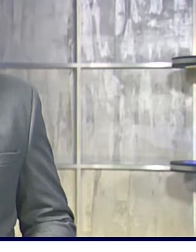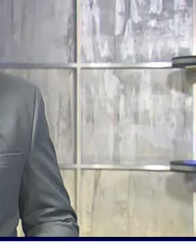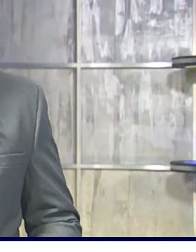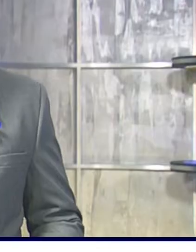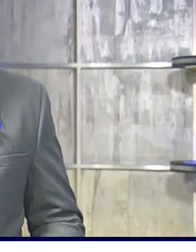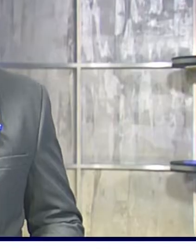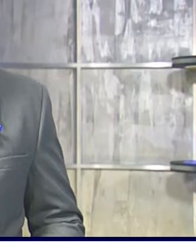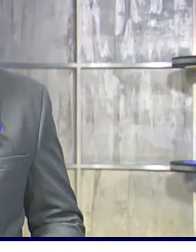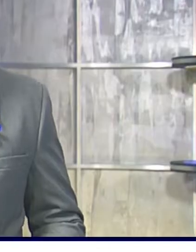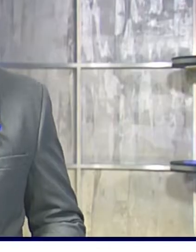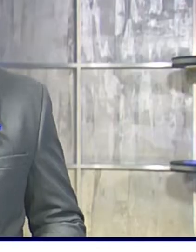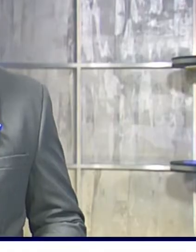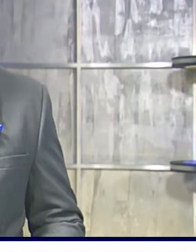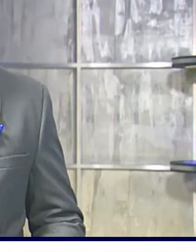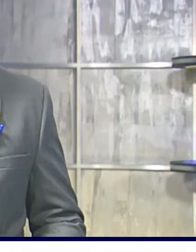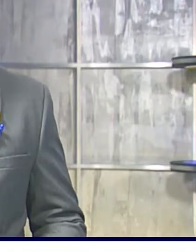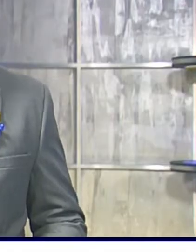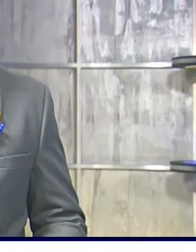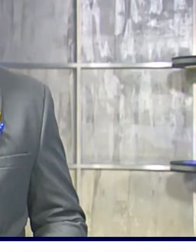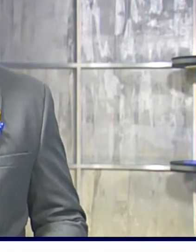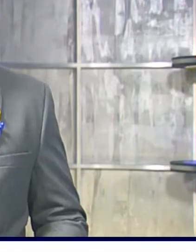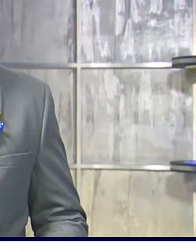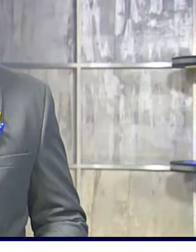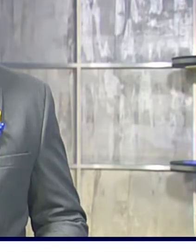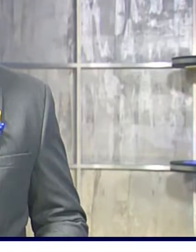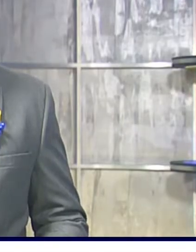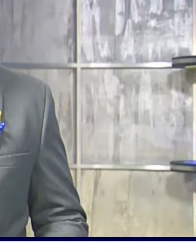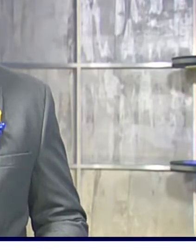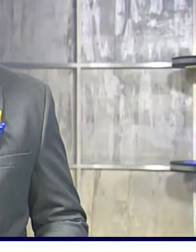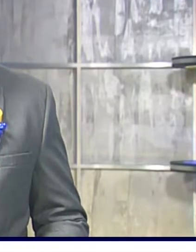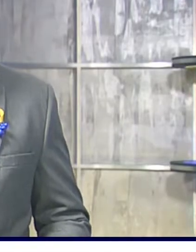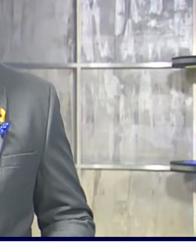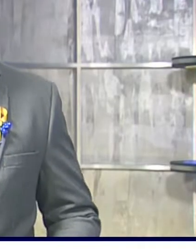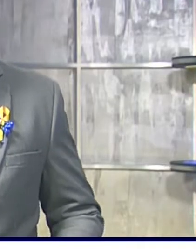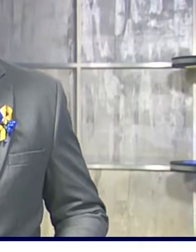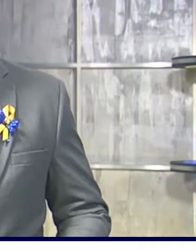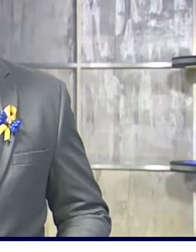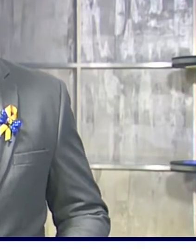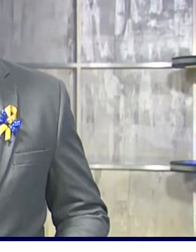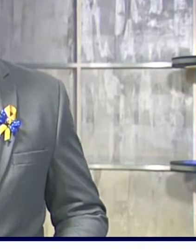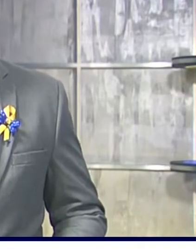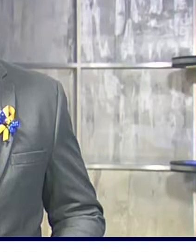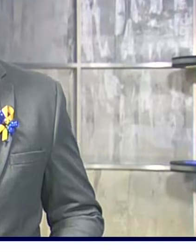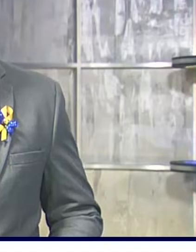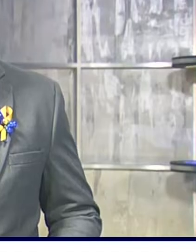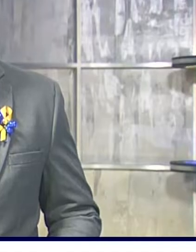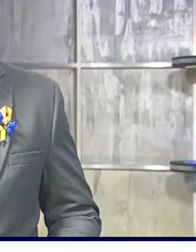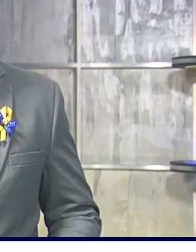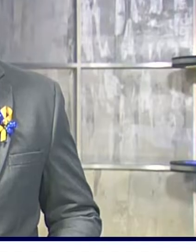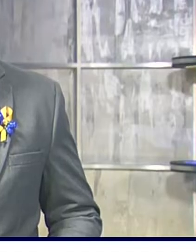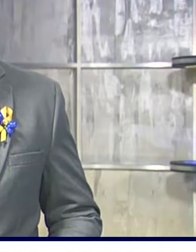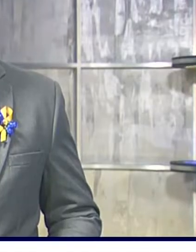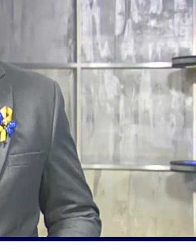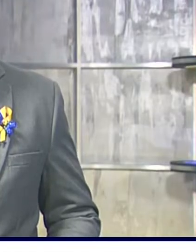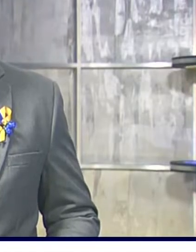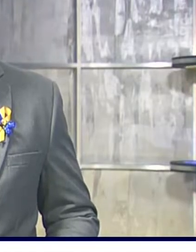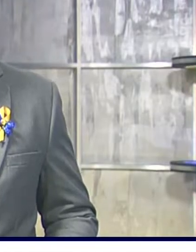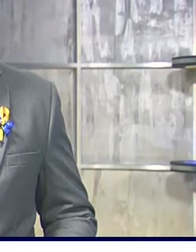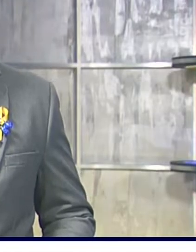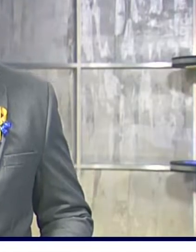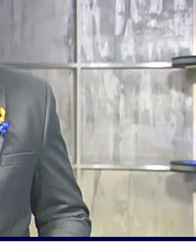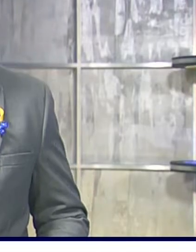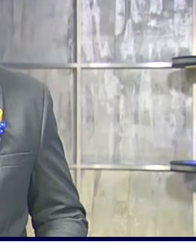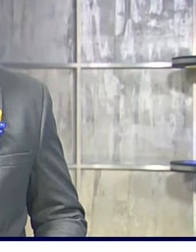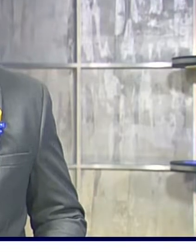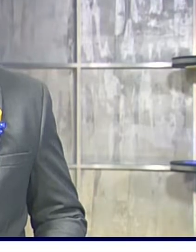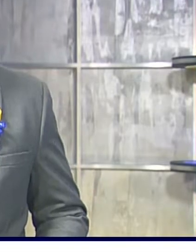towards becoming a signatory to the United Nations Convention Against Corruption. Mount Gay adds another launch to